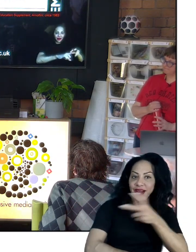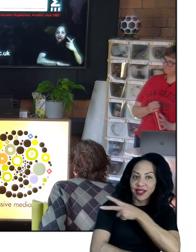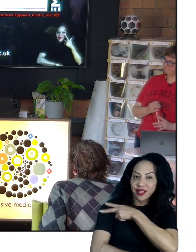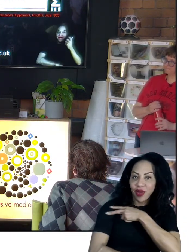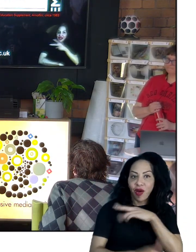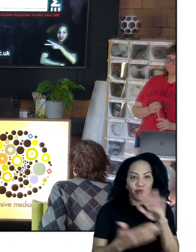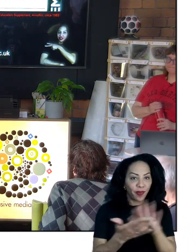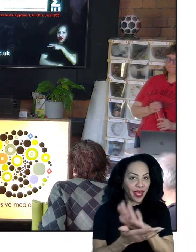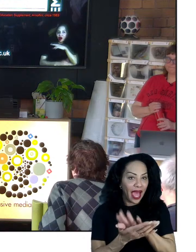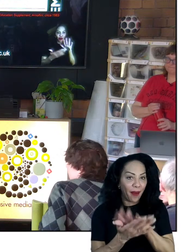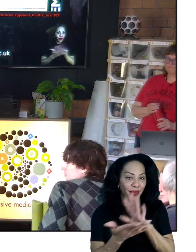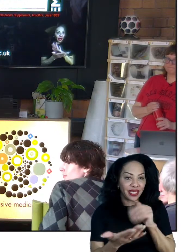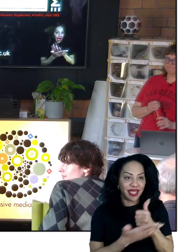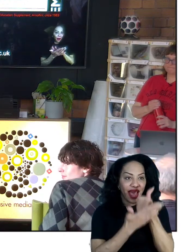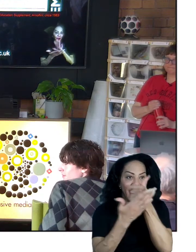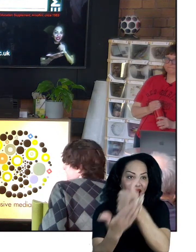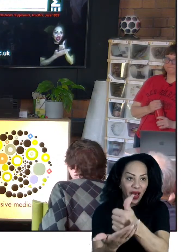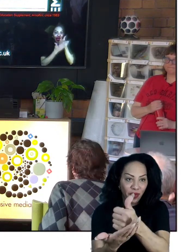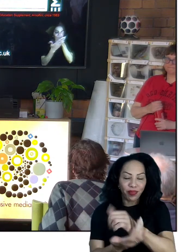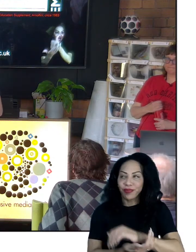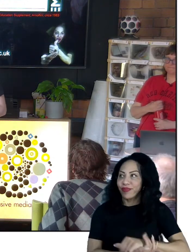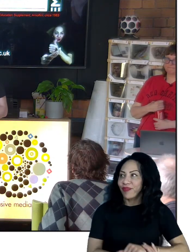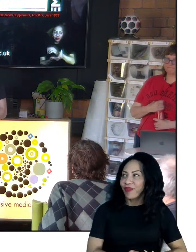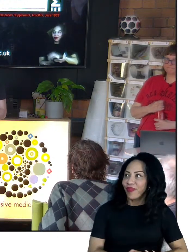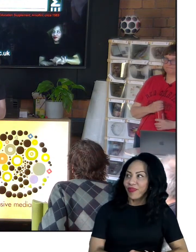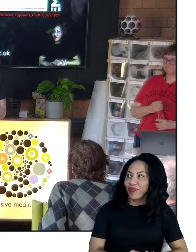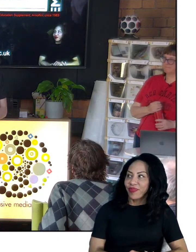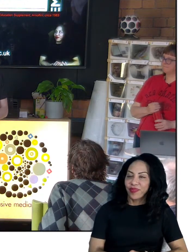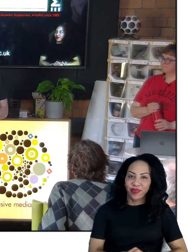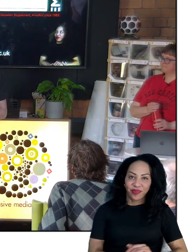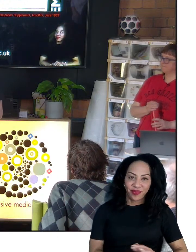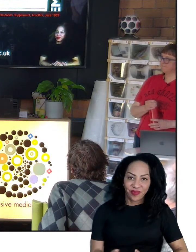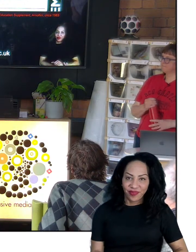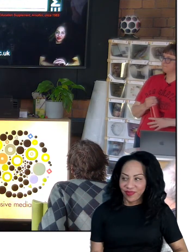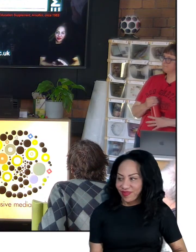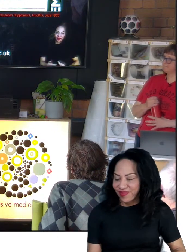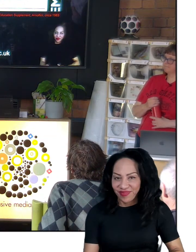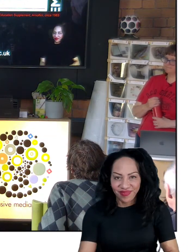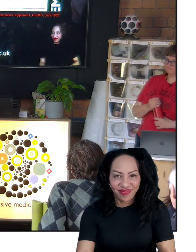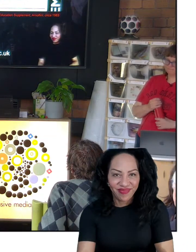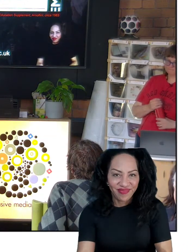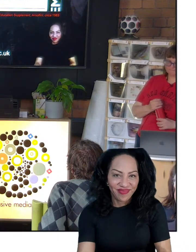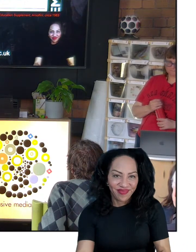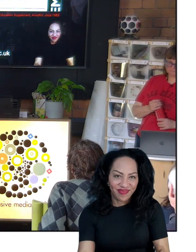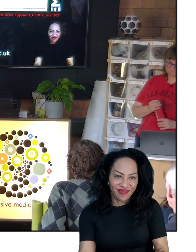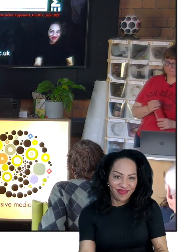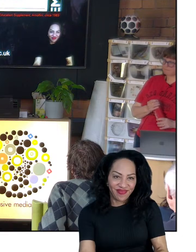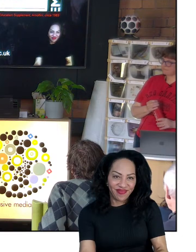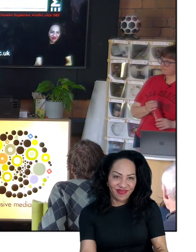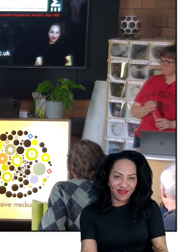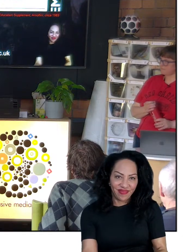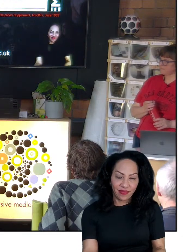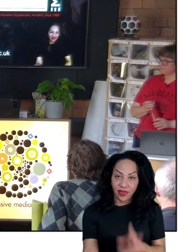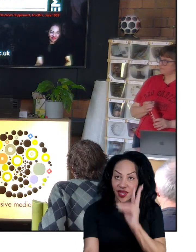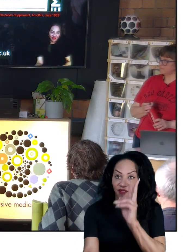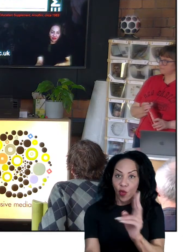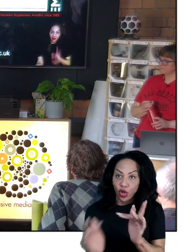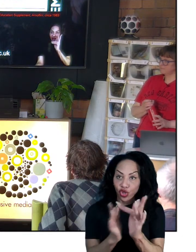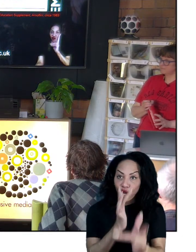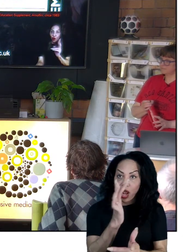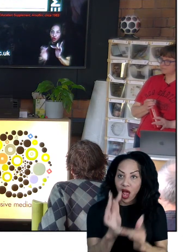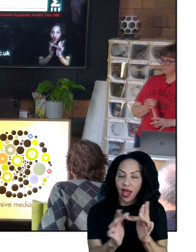team, wave. Hey, Loughton knows I was going to do that. He did it even before I said it. If you're watching online, drop us a line on